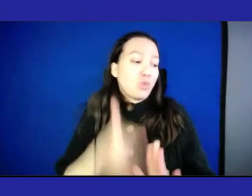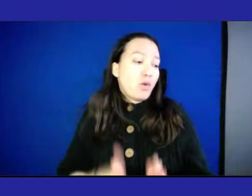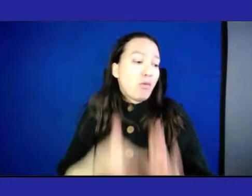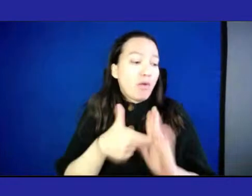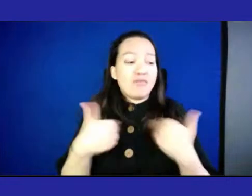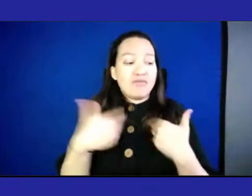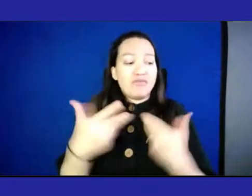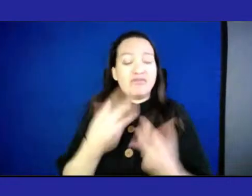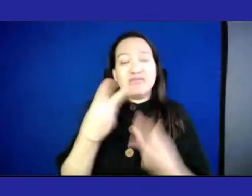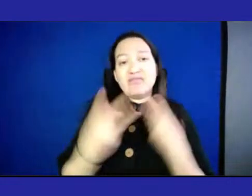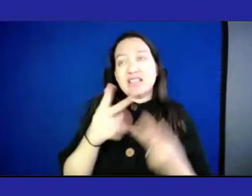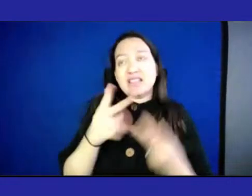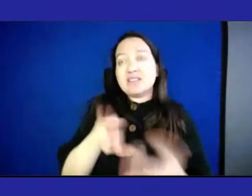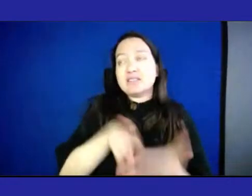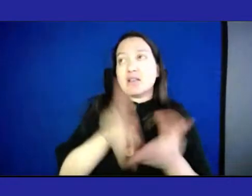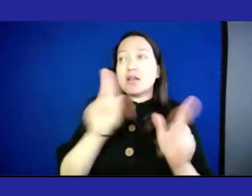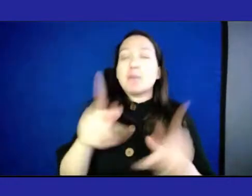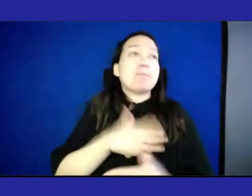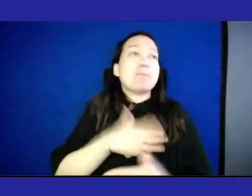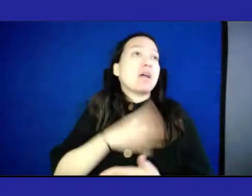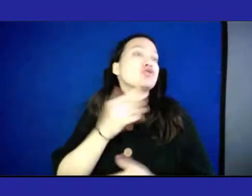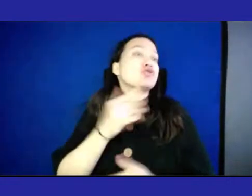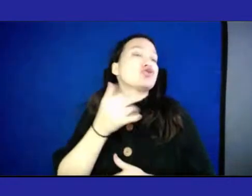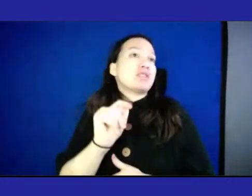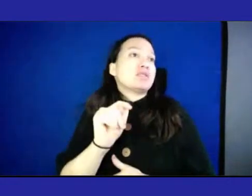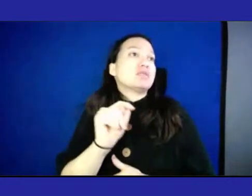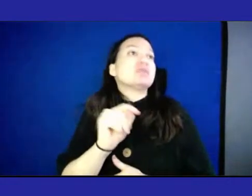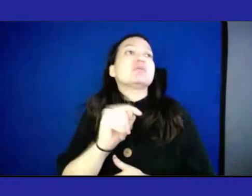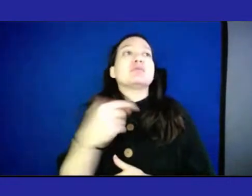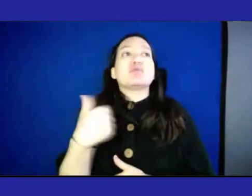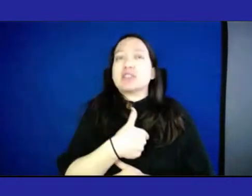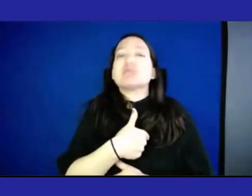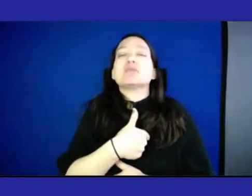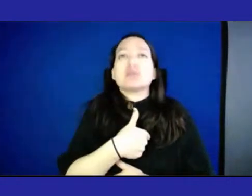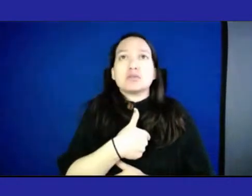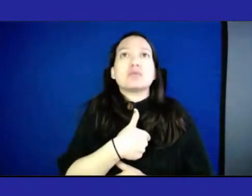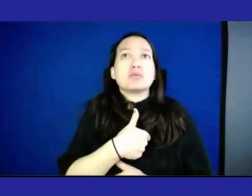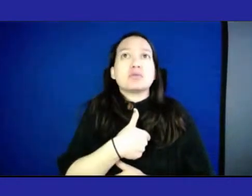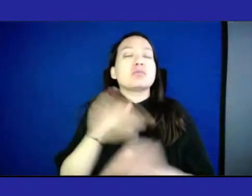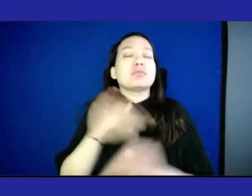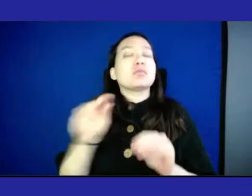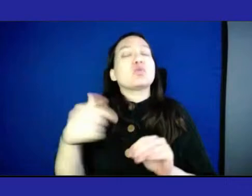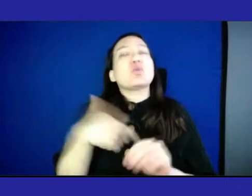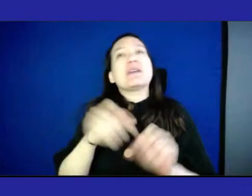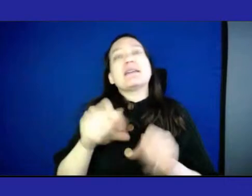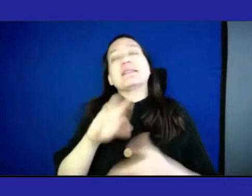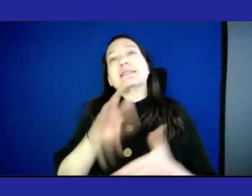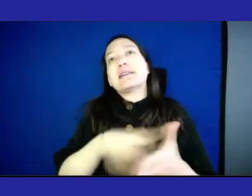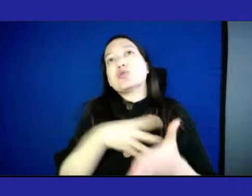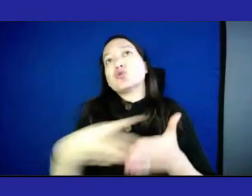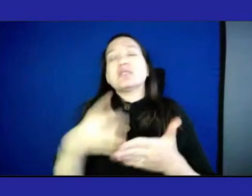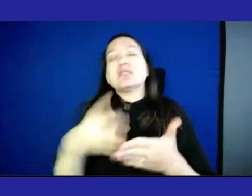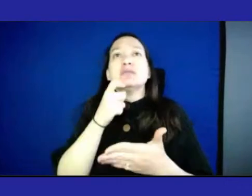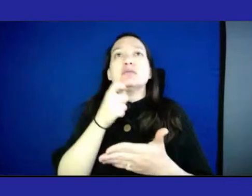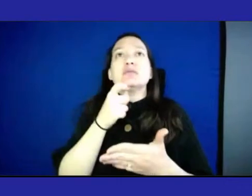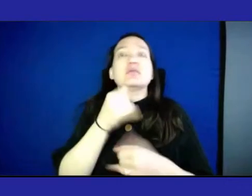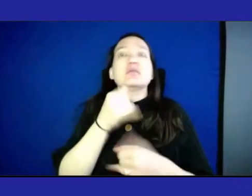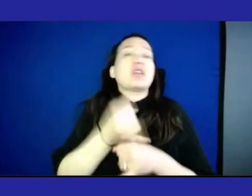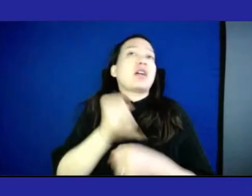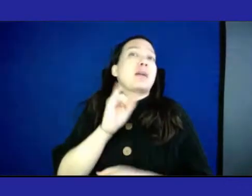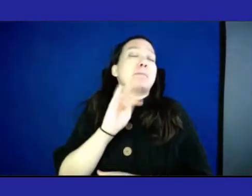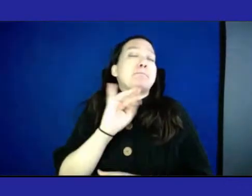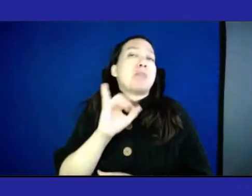up for MyChart, and then we are putting in the ability to schedule outside of MyChart, but